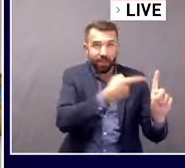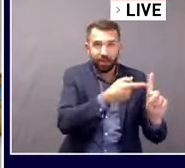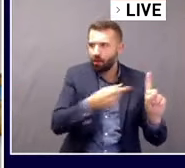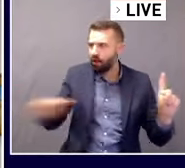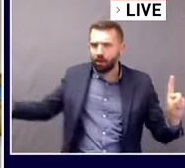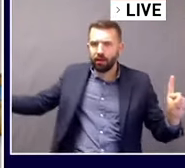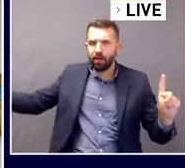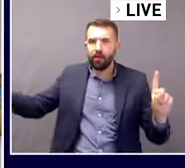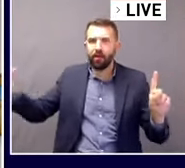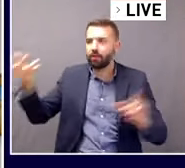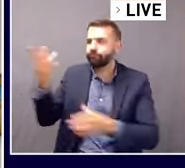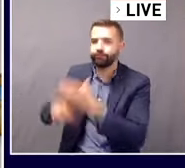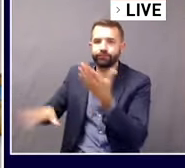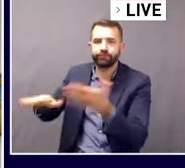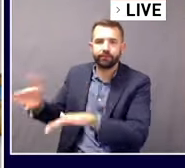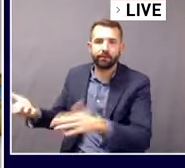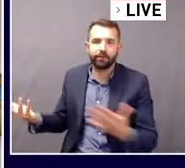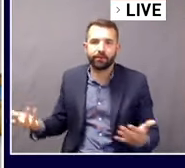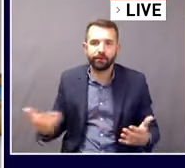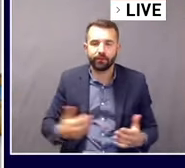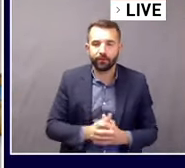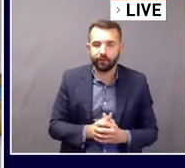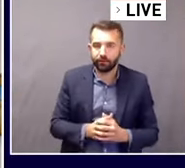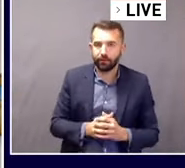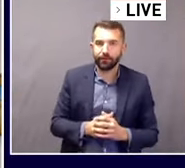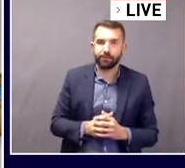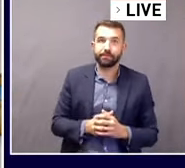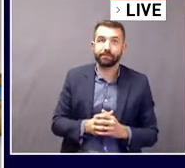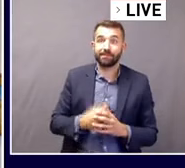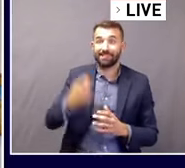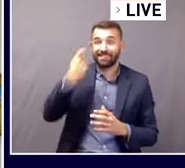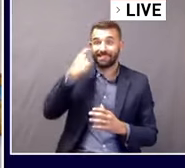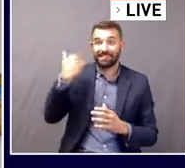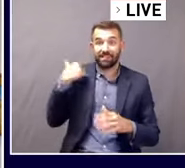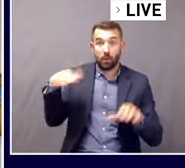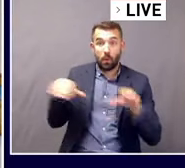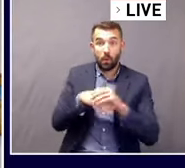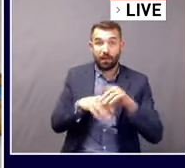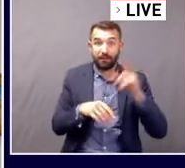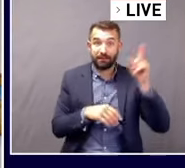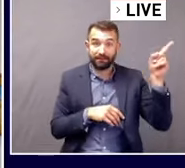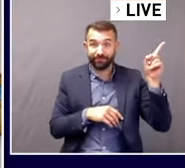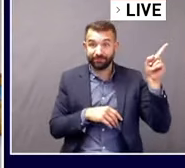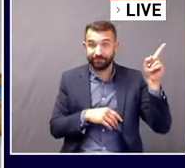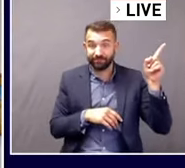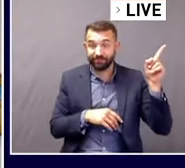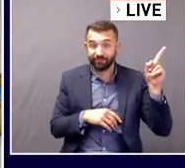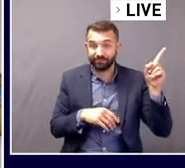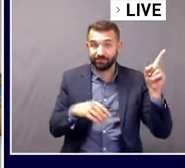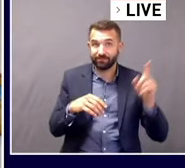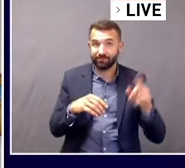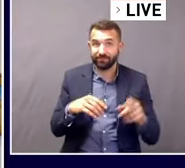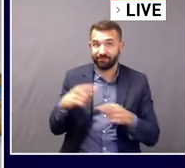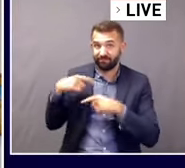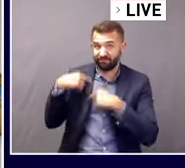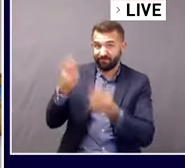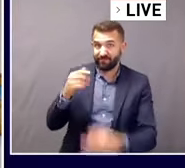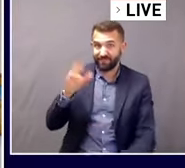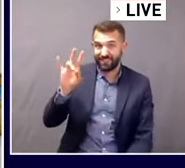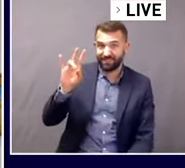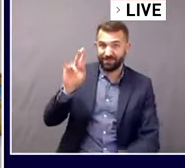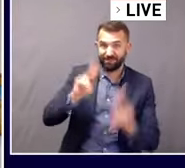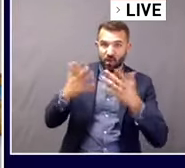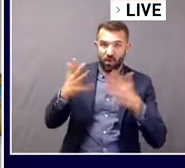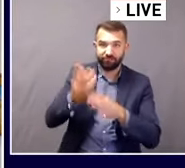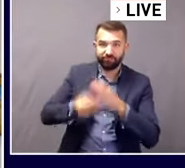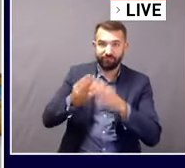in the case of this wedding that we've talked about, sadly lead to 7 individuals passing away. So although I think the